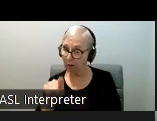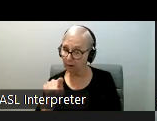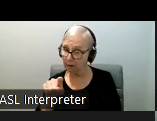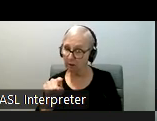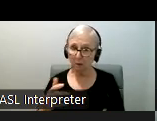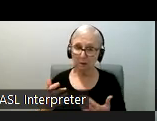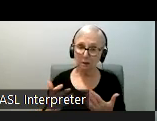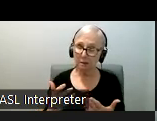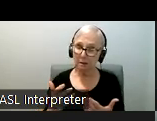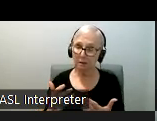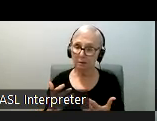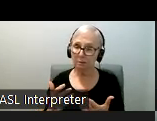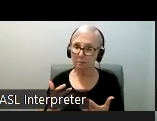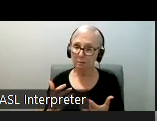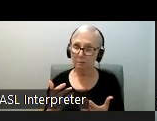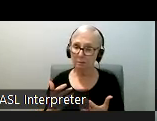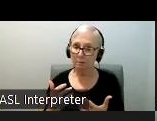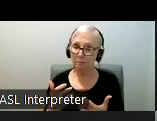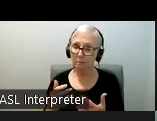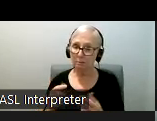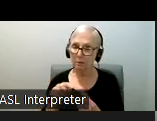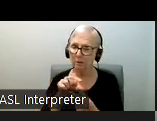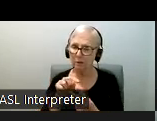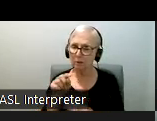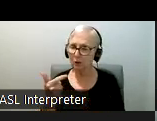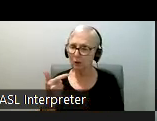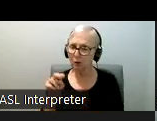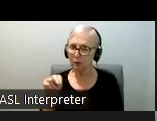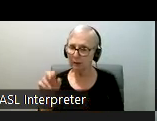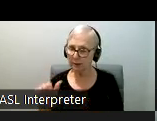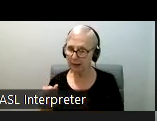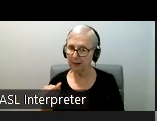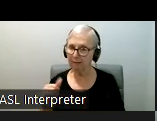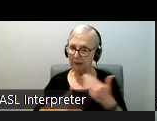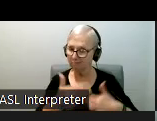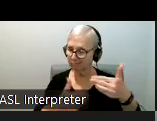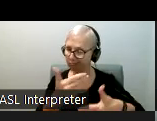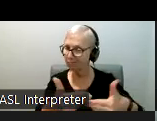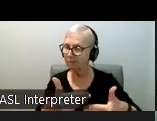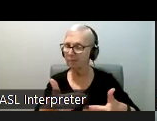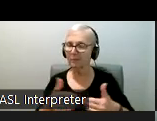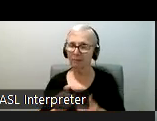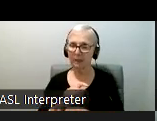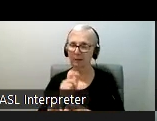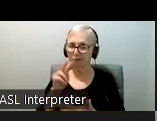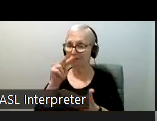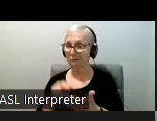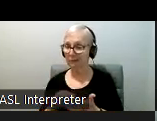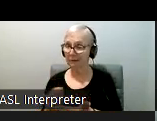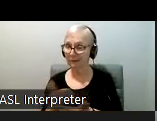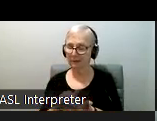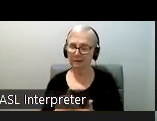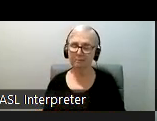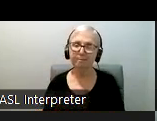just wanted to readdress that there was those Q&A that I did throughout. So, but I'm readdressing it now.